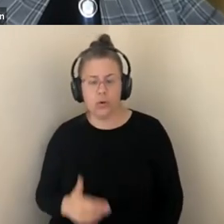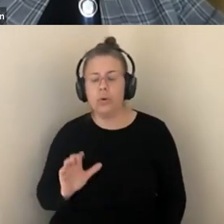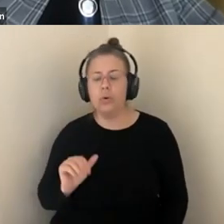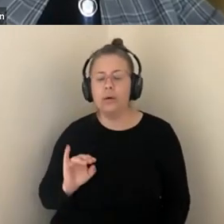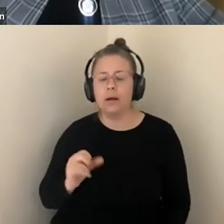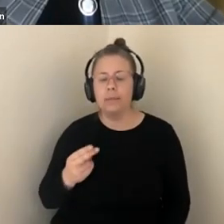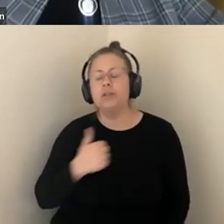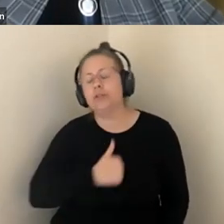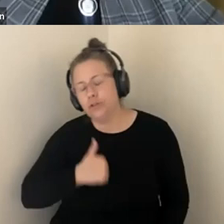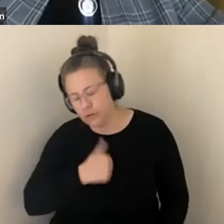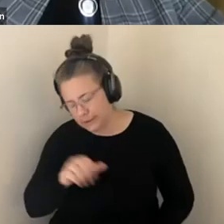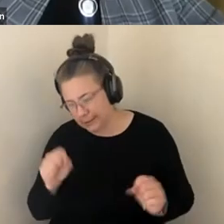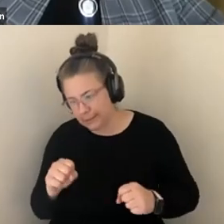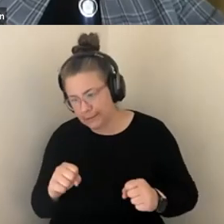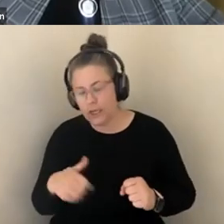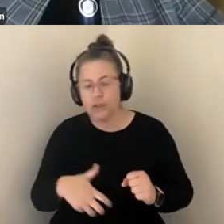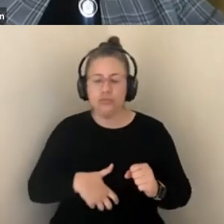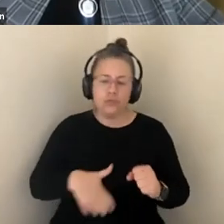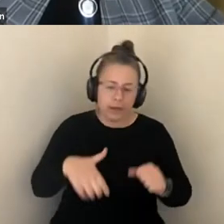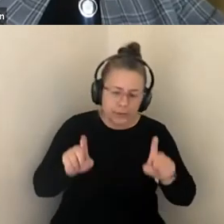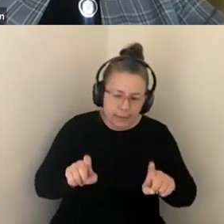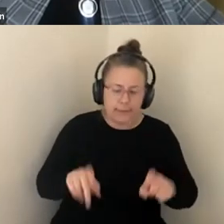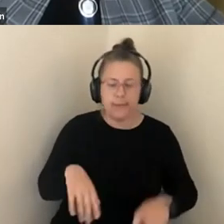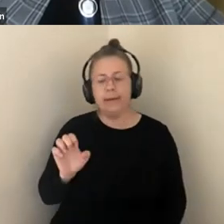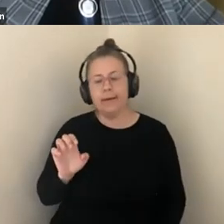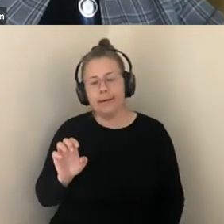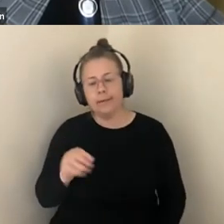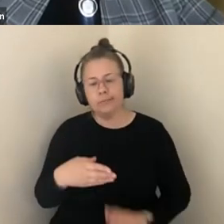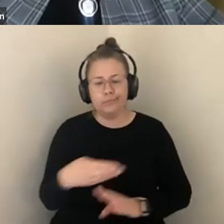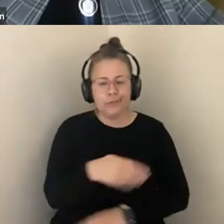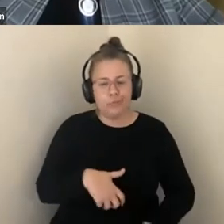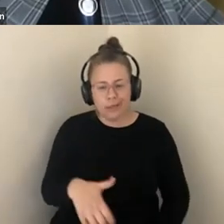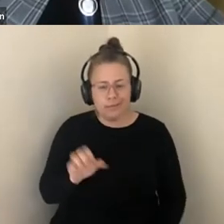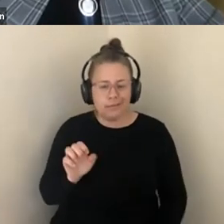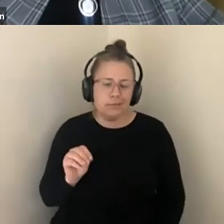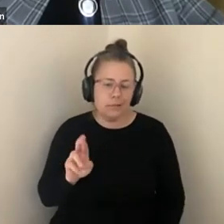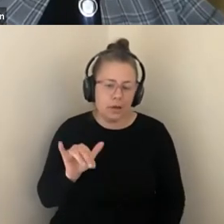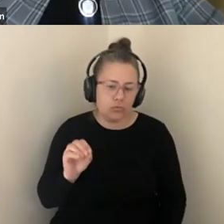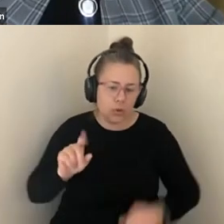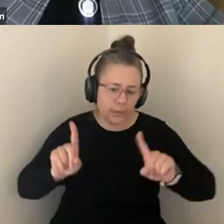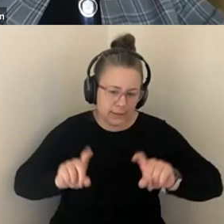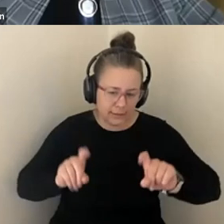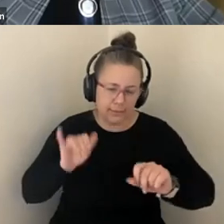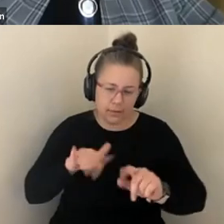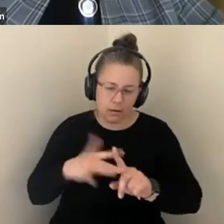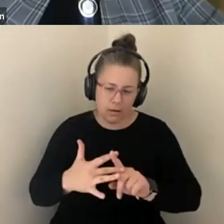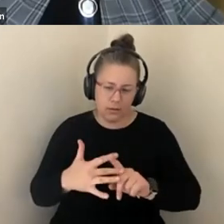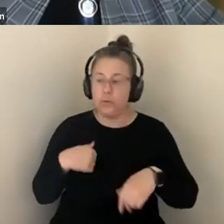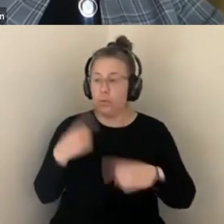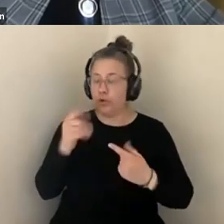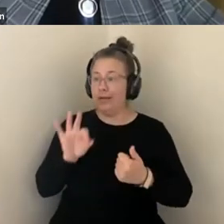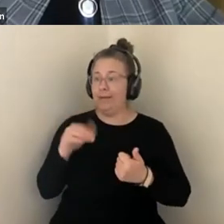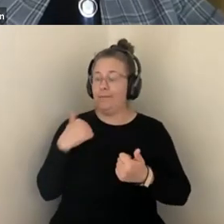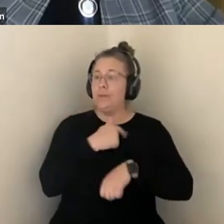prenatal testing or embryo testing. Yeah, because wondering if we, by selecting